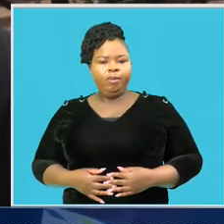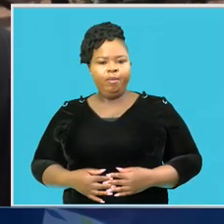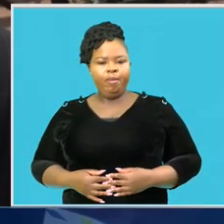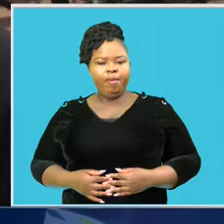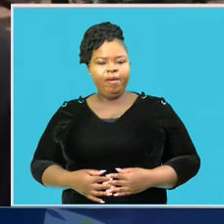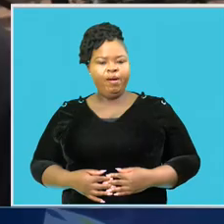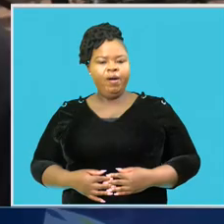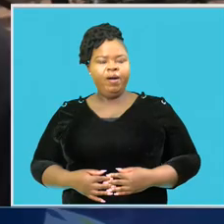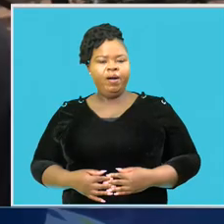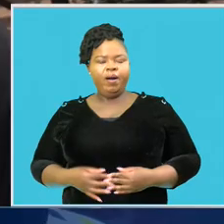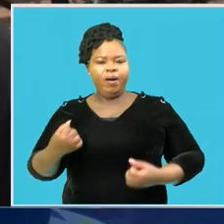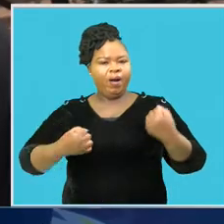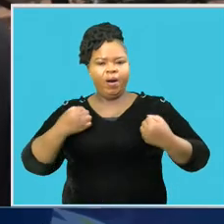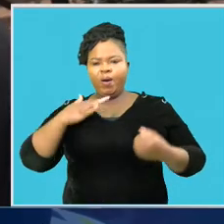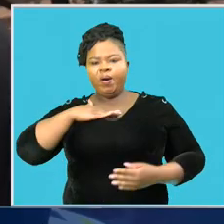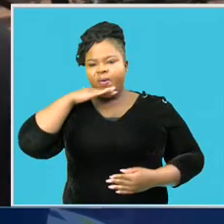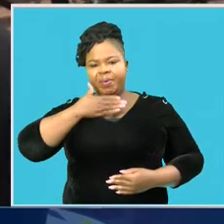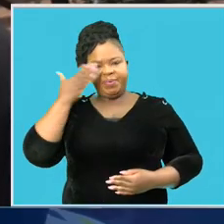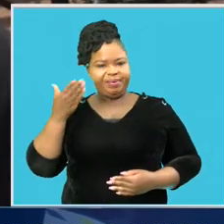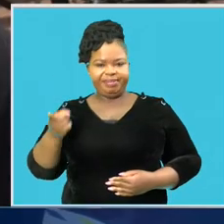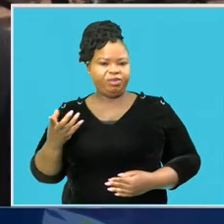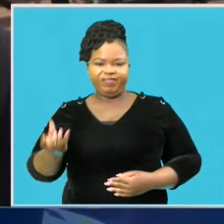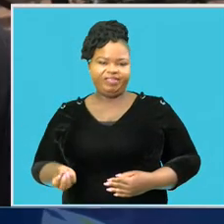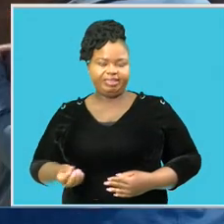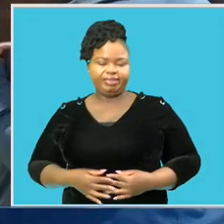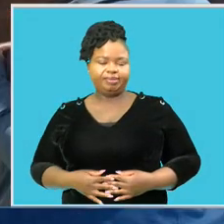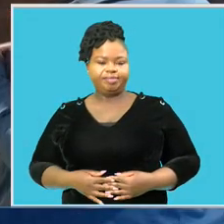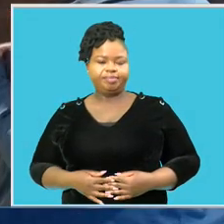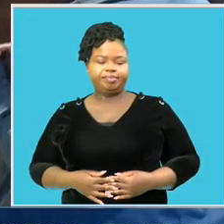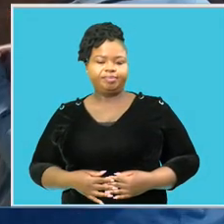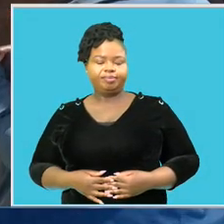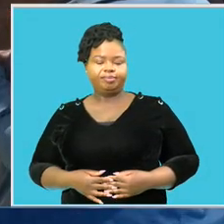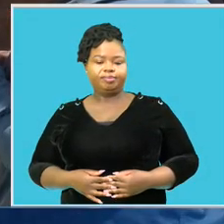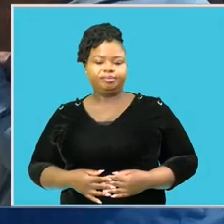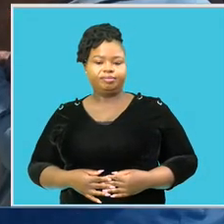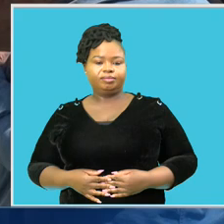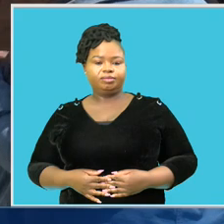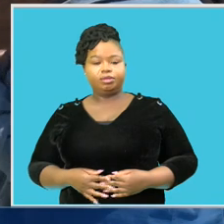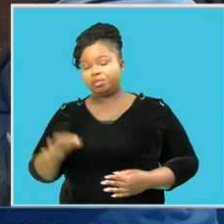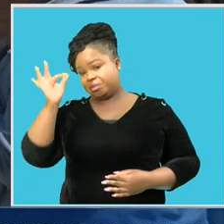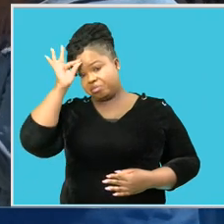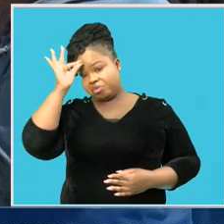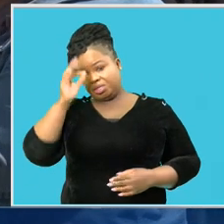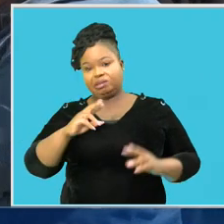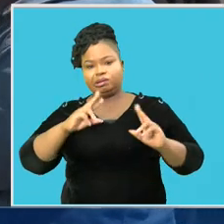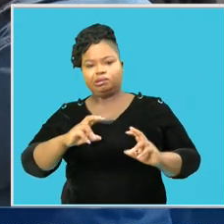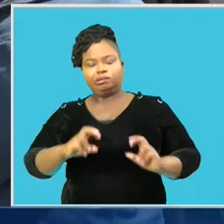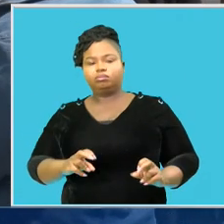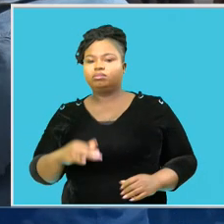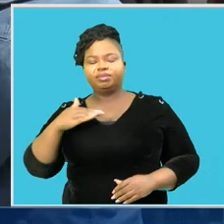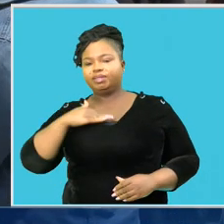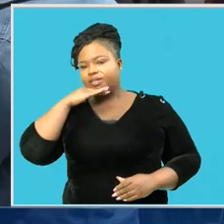it's the lack of cars, vehicle for visible policing, also not enough detectives to help with